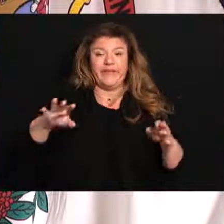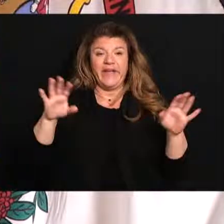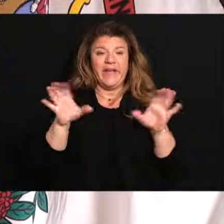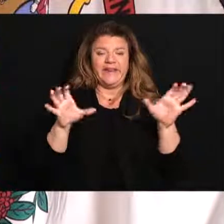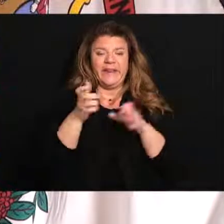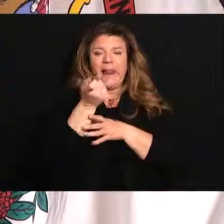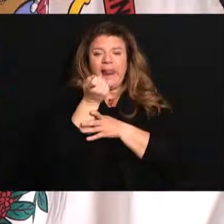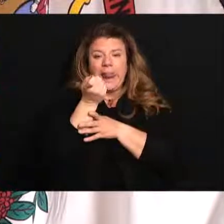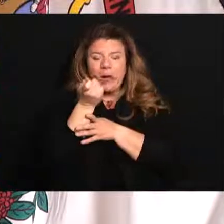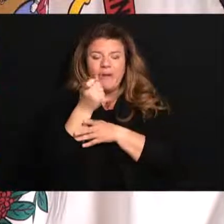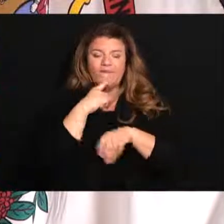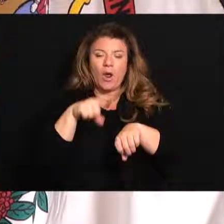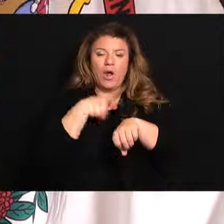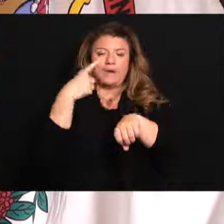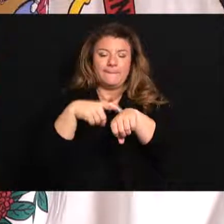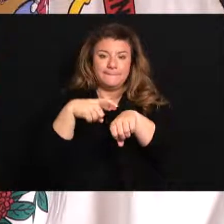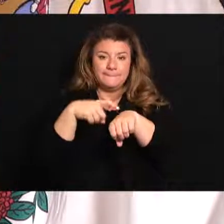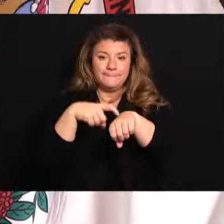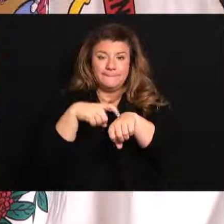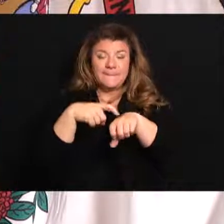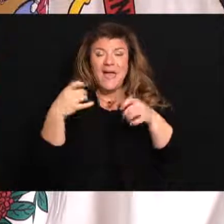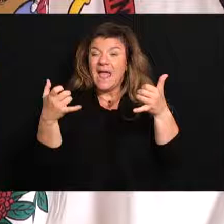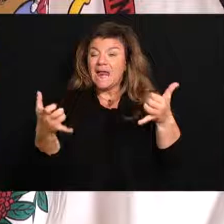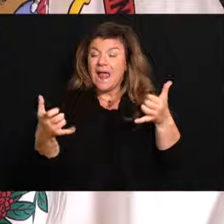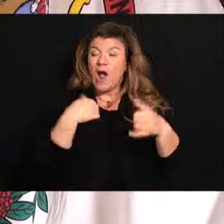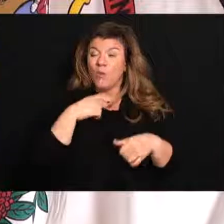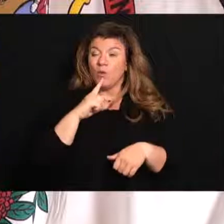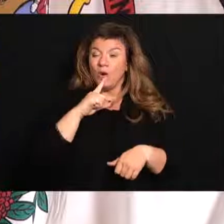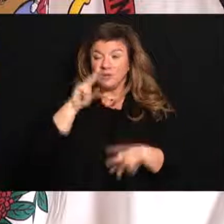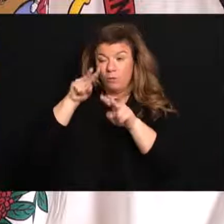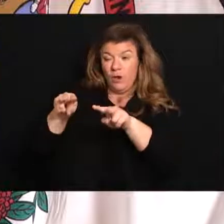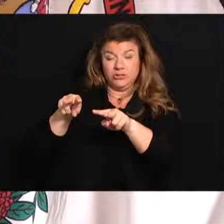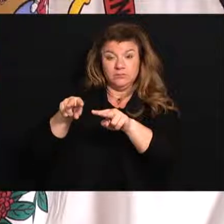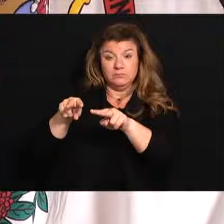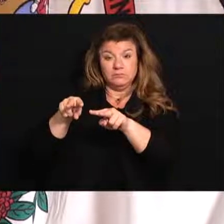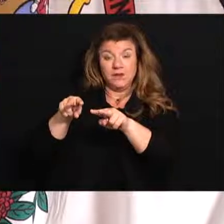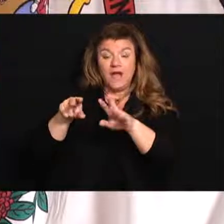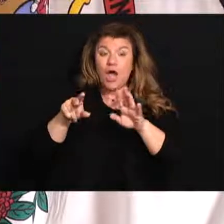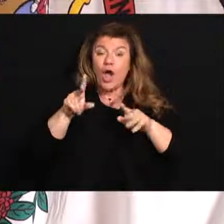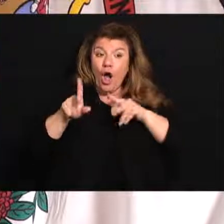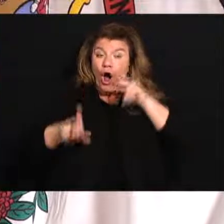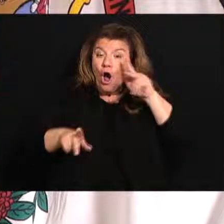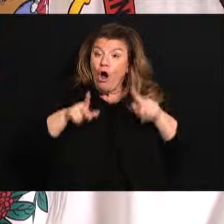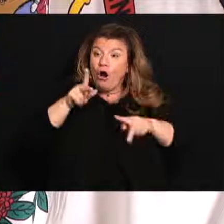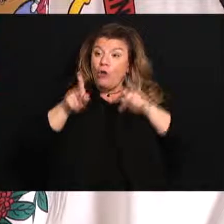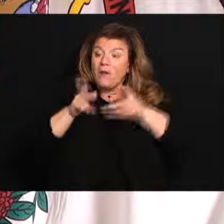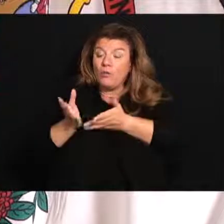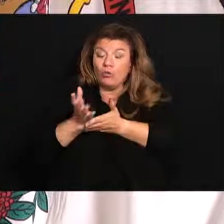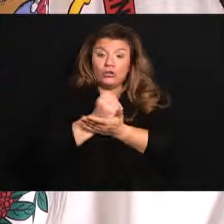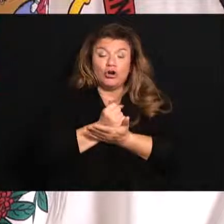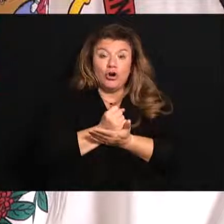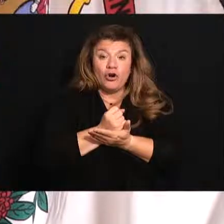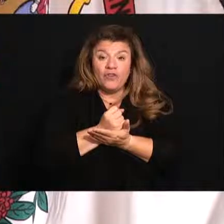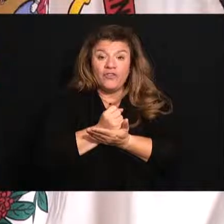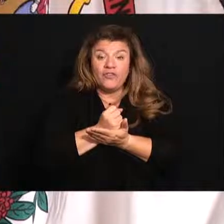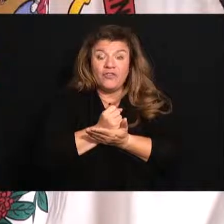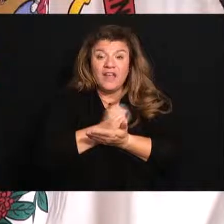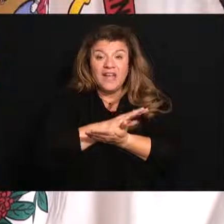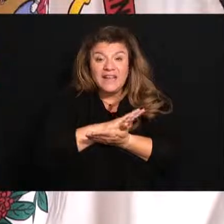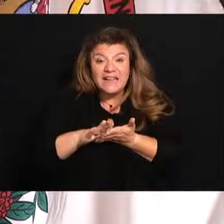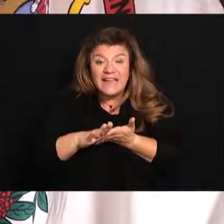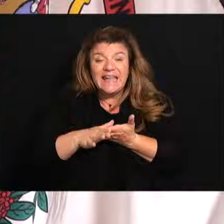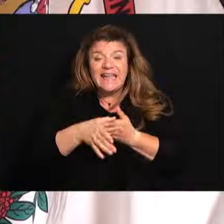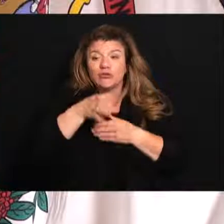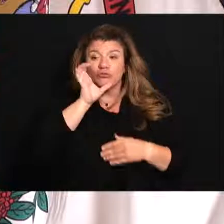few for a long time. Now we're really after it. Our people deserve absolutely clean drinking water,